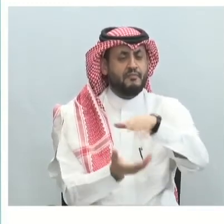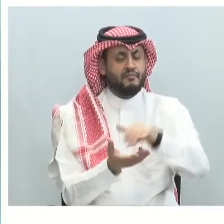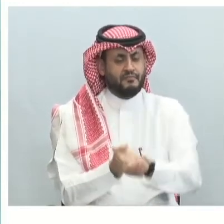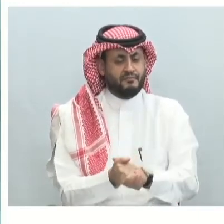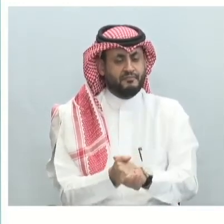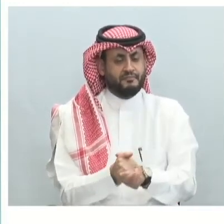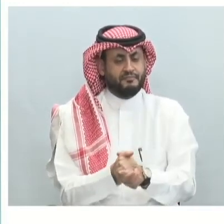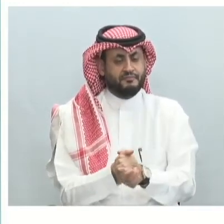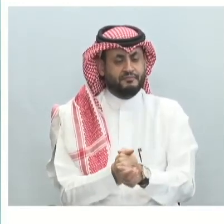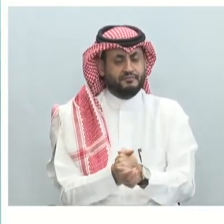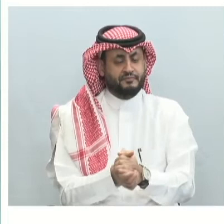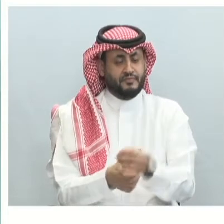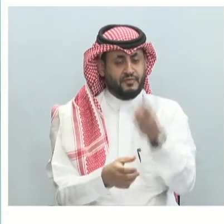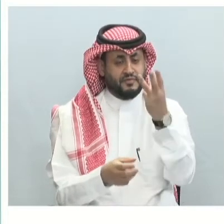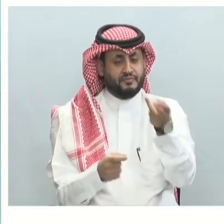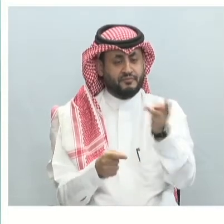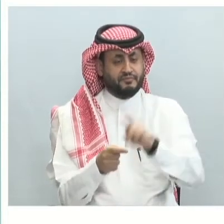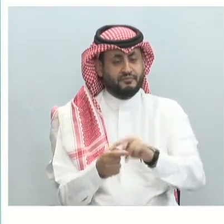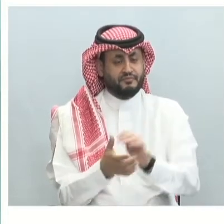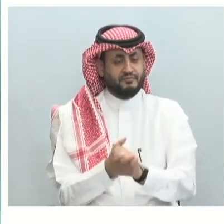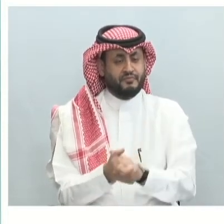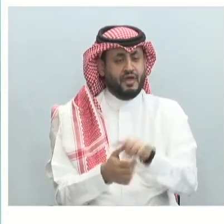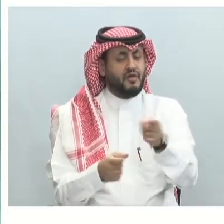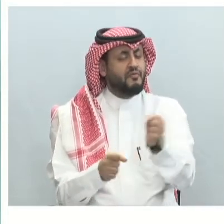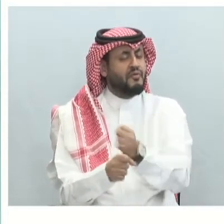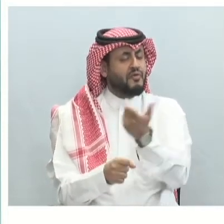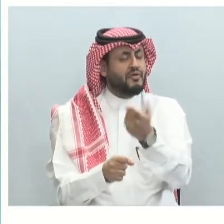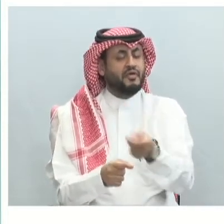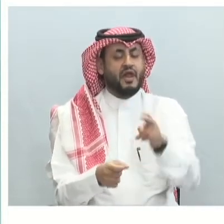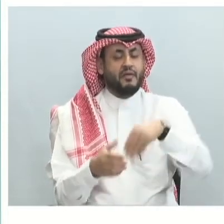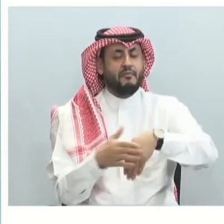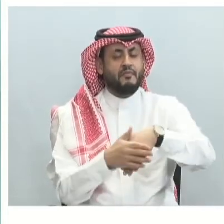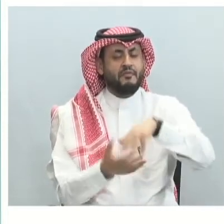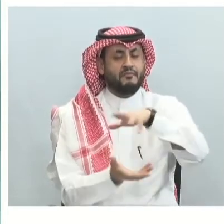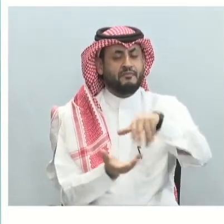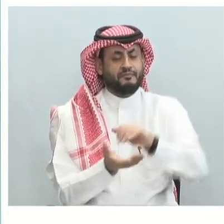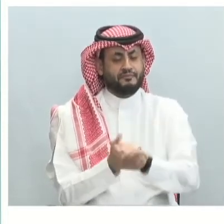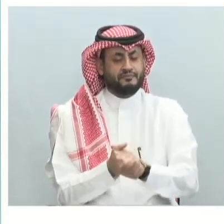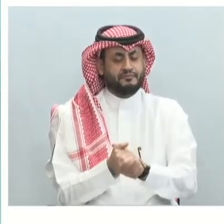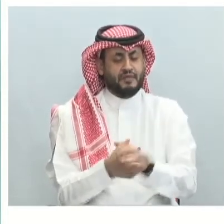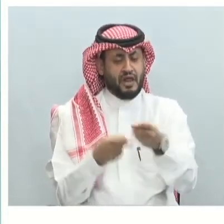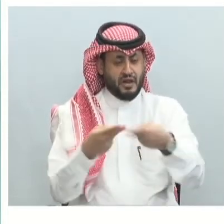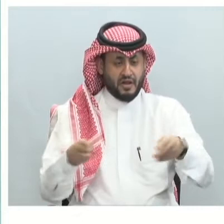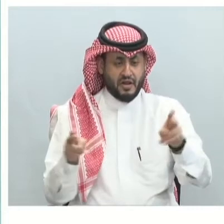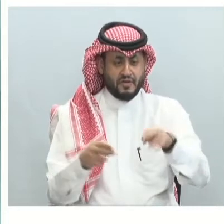football, playing football. What are you doing? I'm playing football, and how about you? Okay,